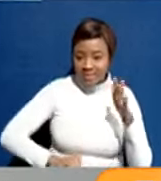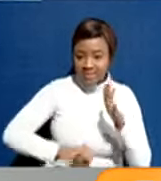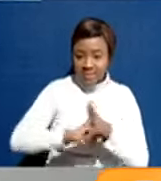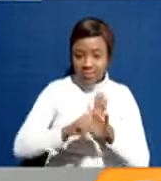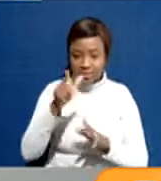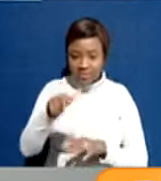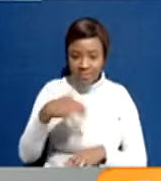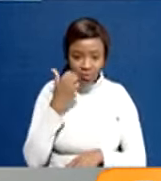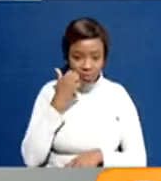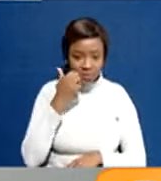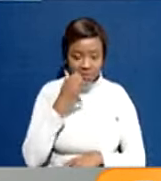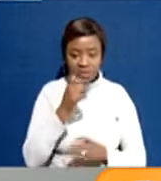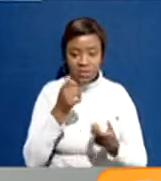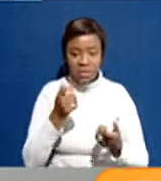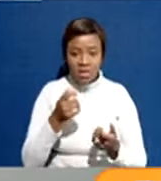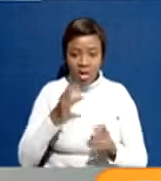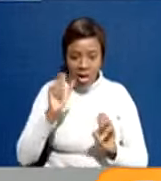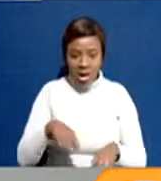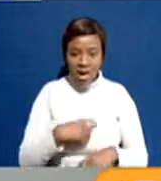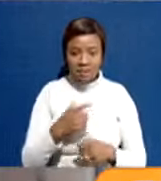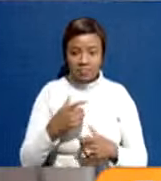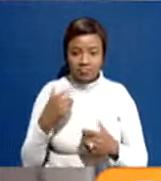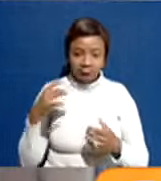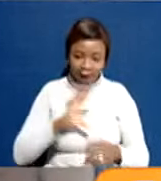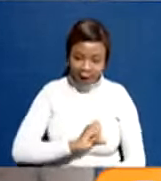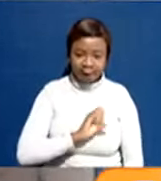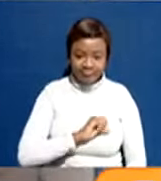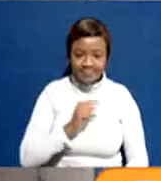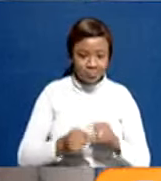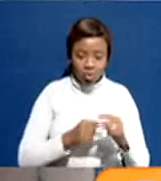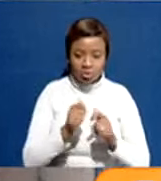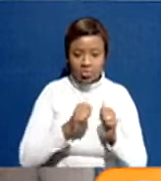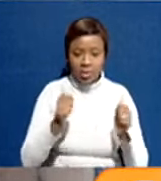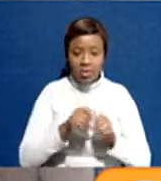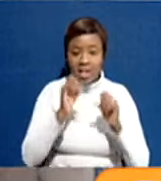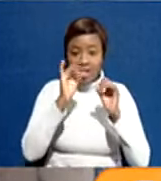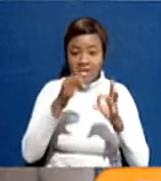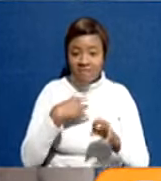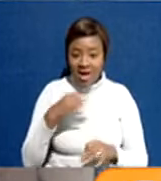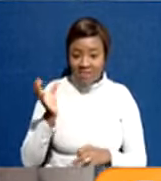patients towards their adherence journey. If I have like 50